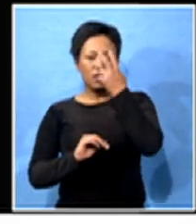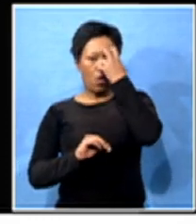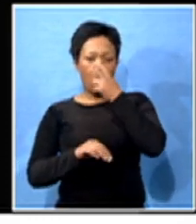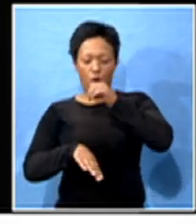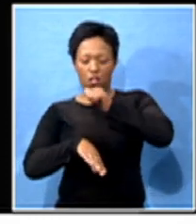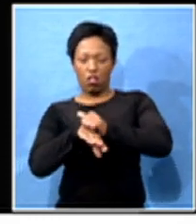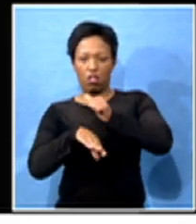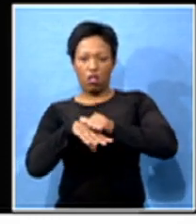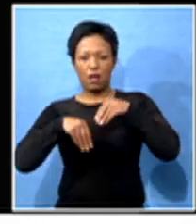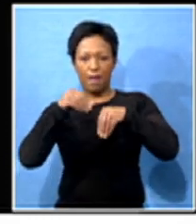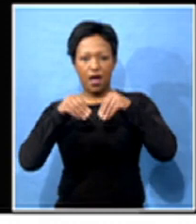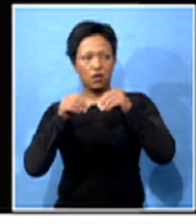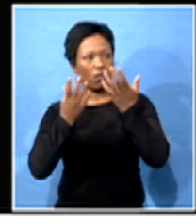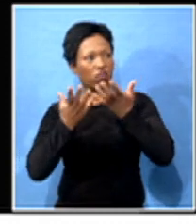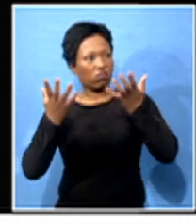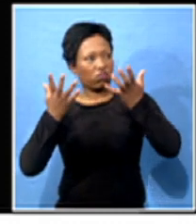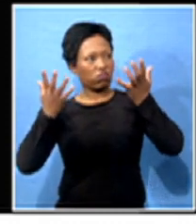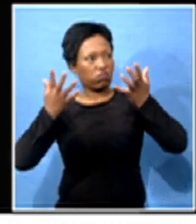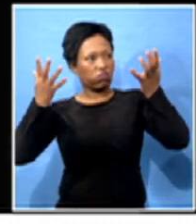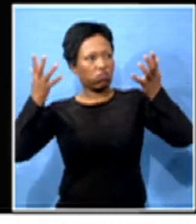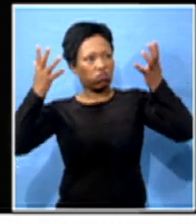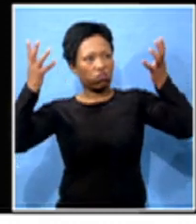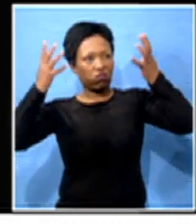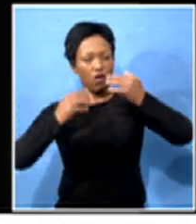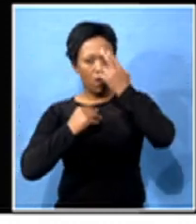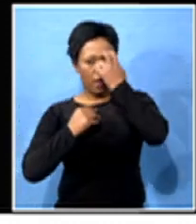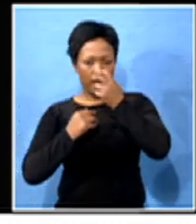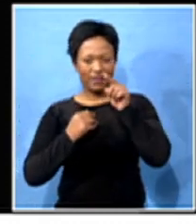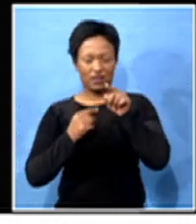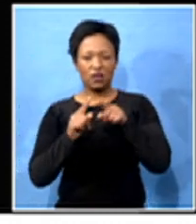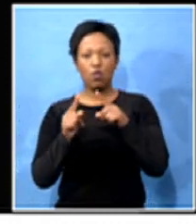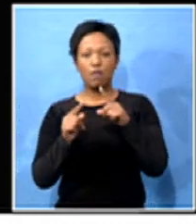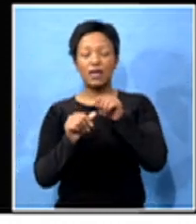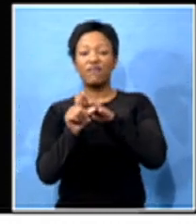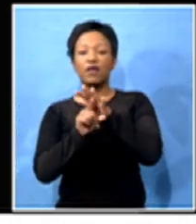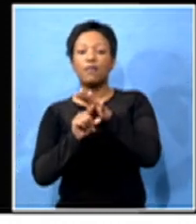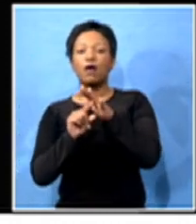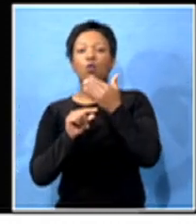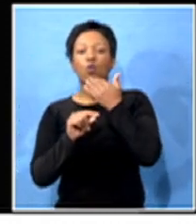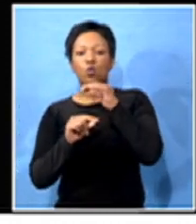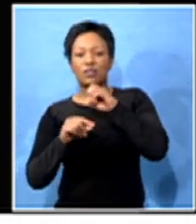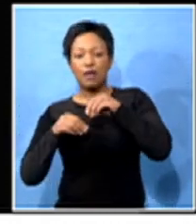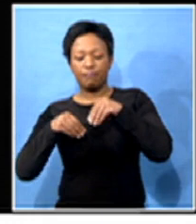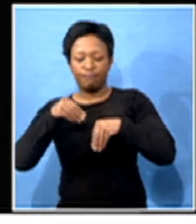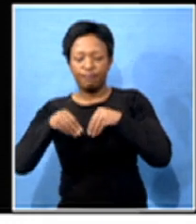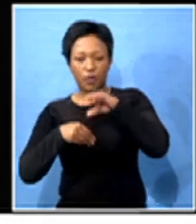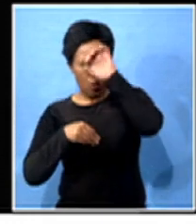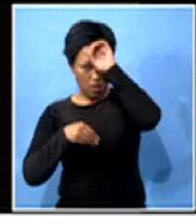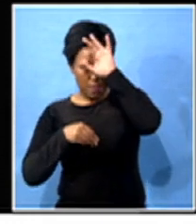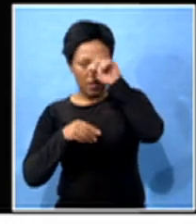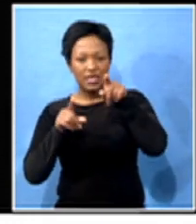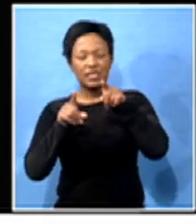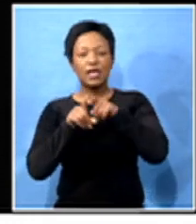areas. We are not only affected by the mines only, but we also have coal-fired